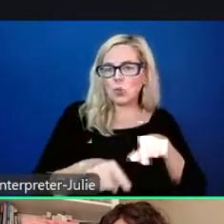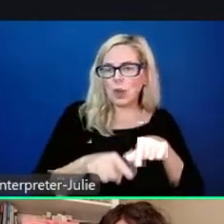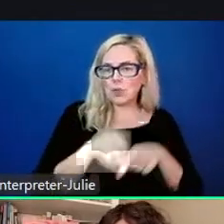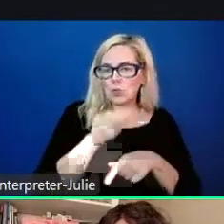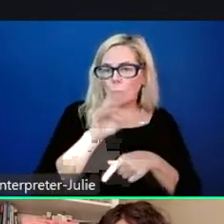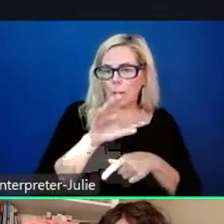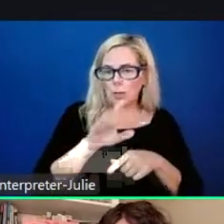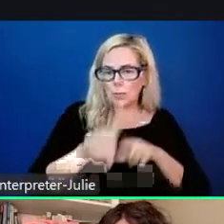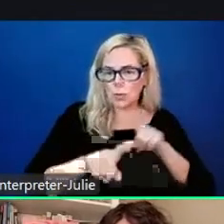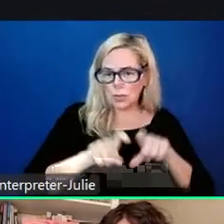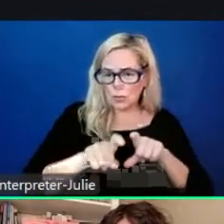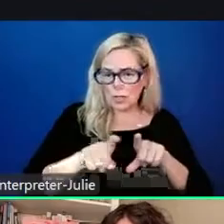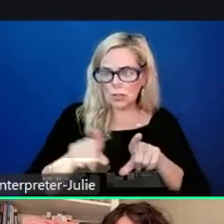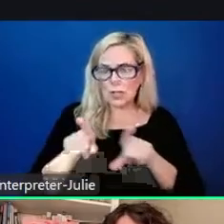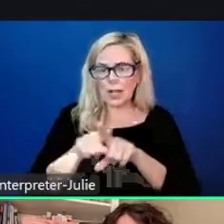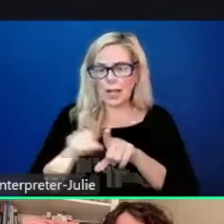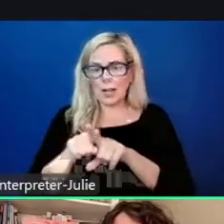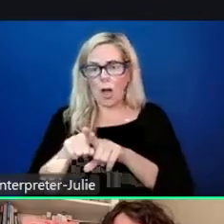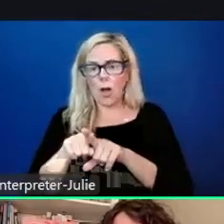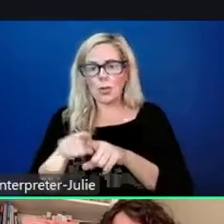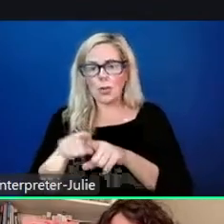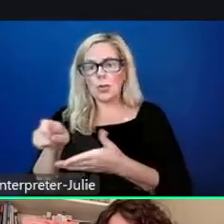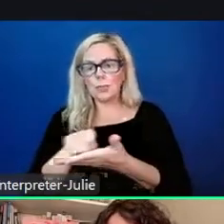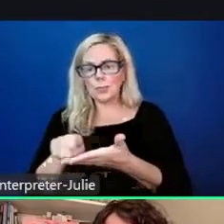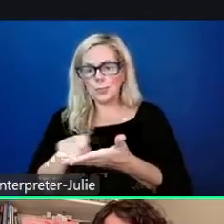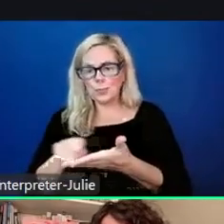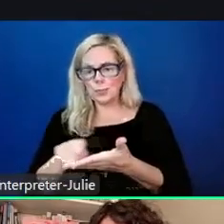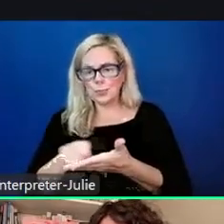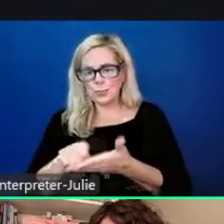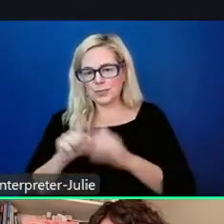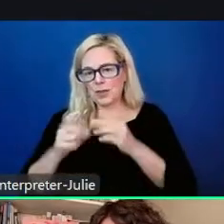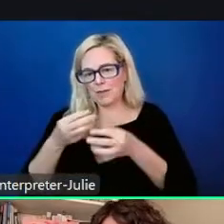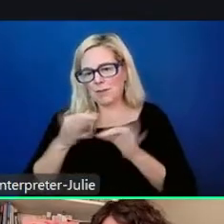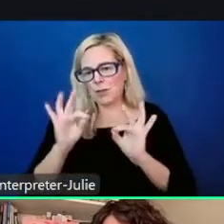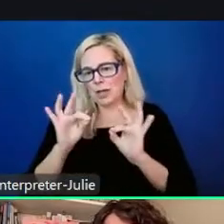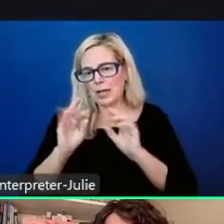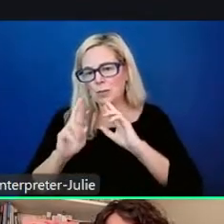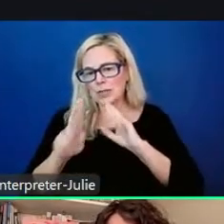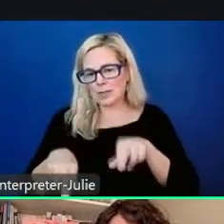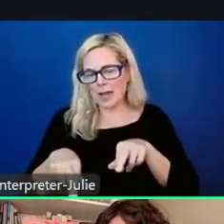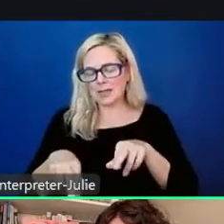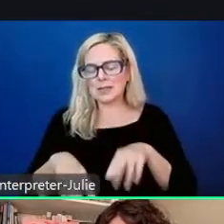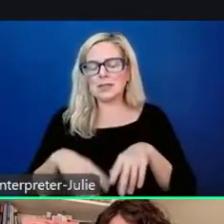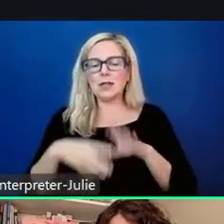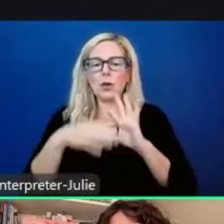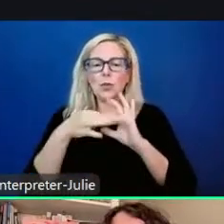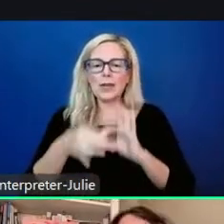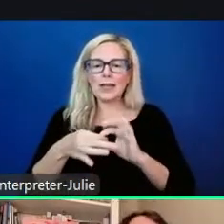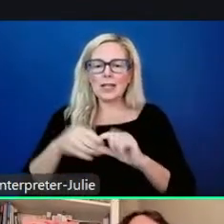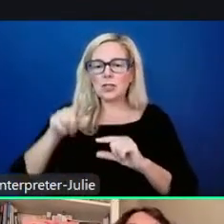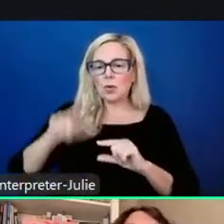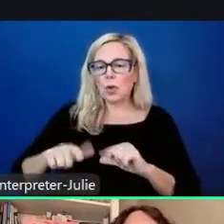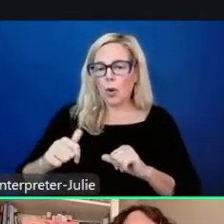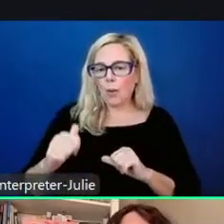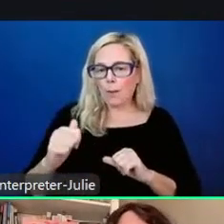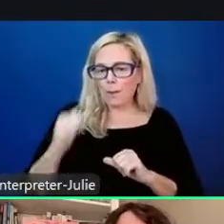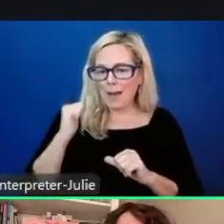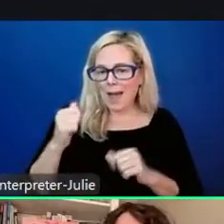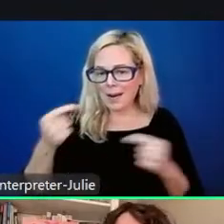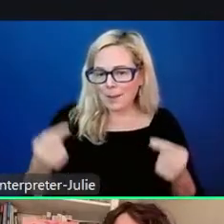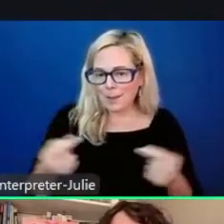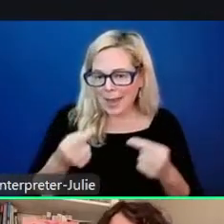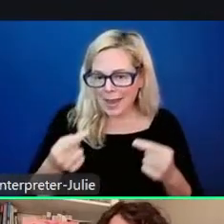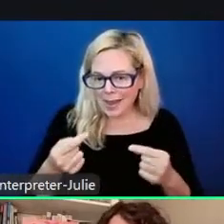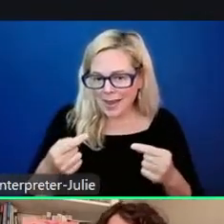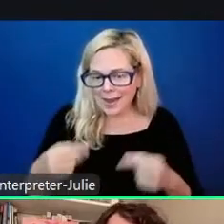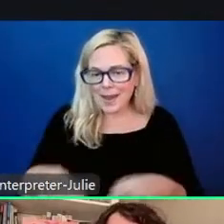questions based on that case regarding the patient's complaints of acute low back pain and hypertension. And respondents